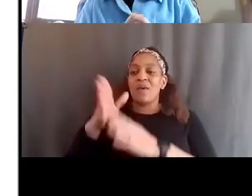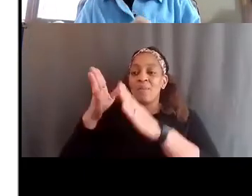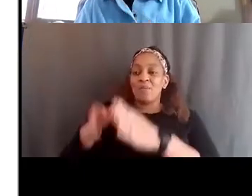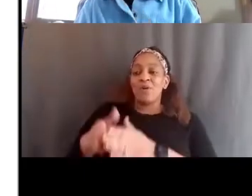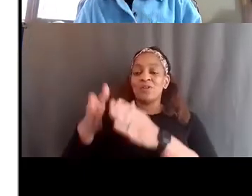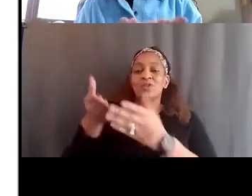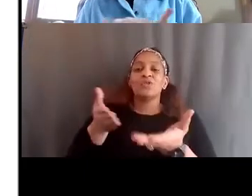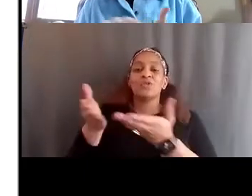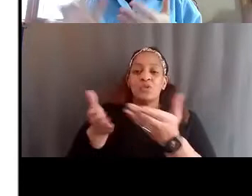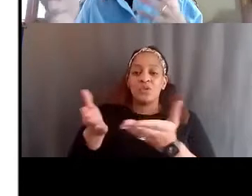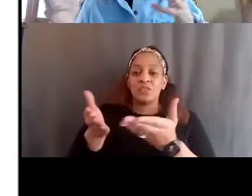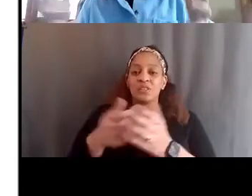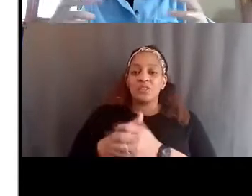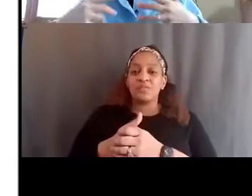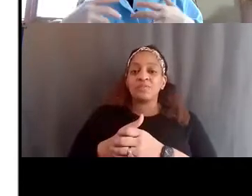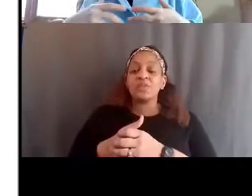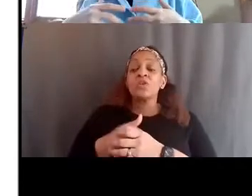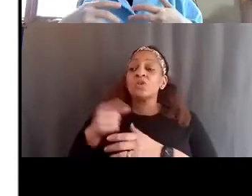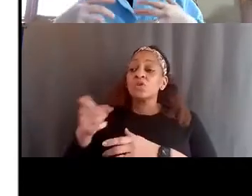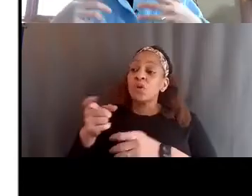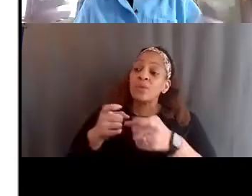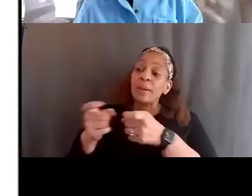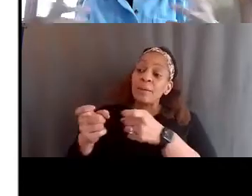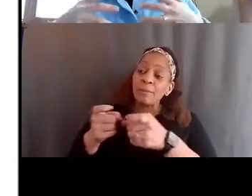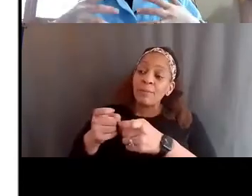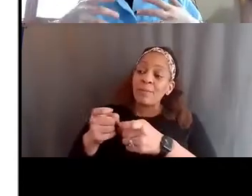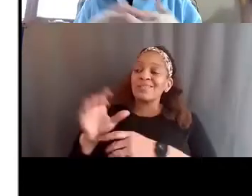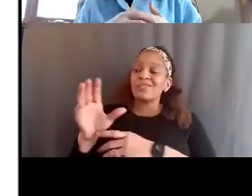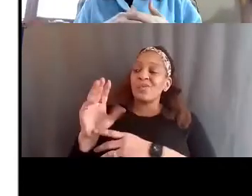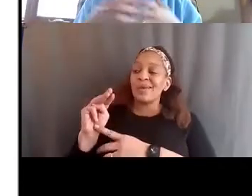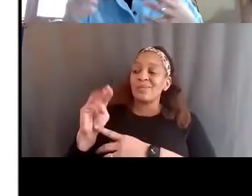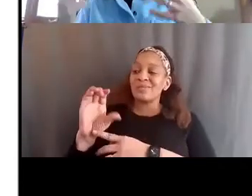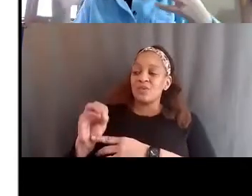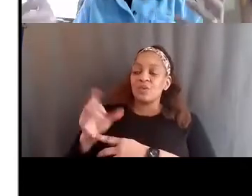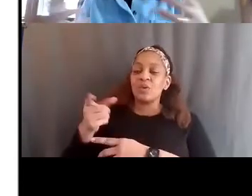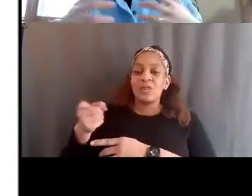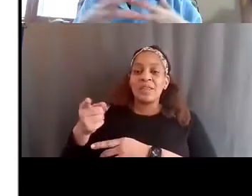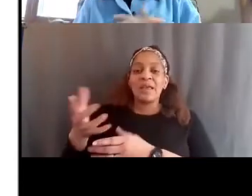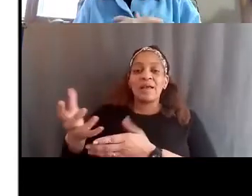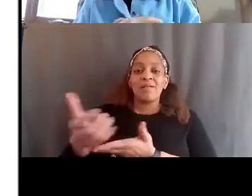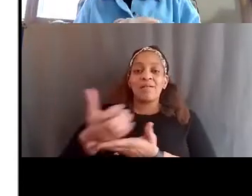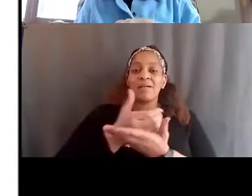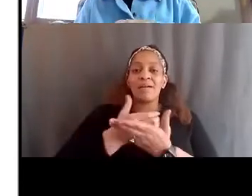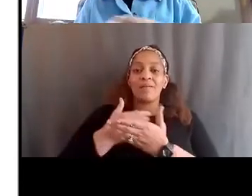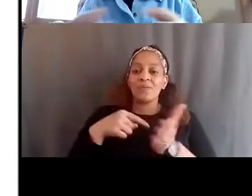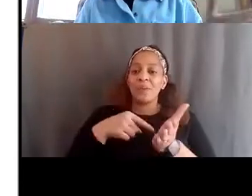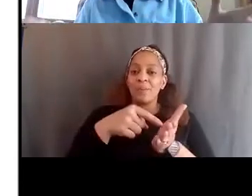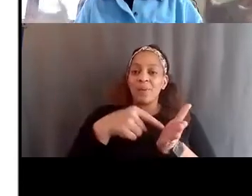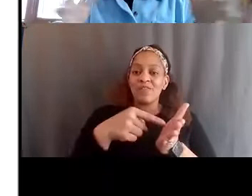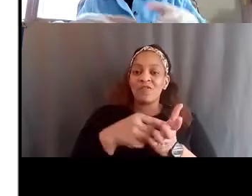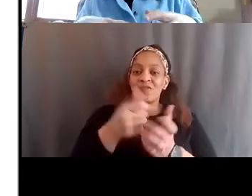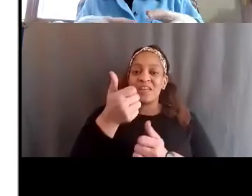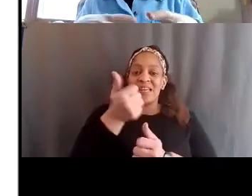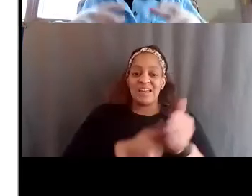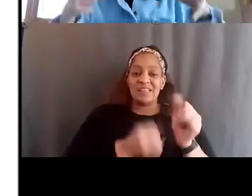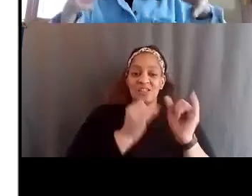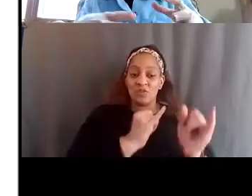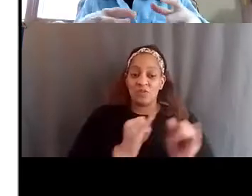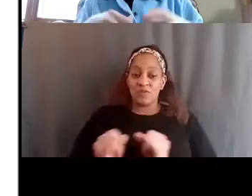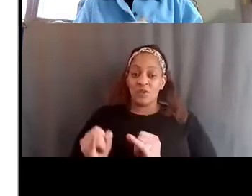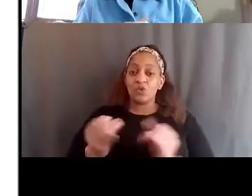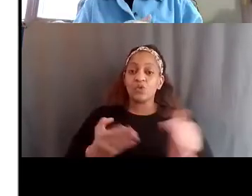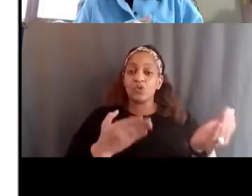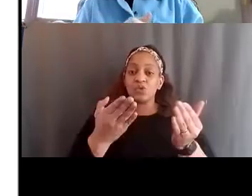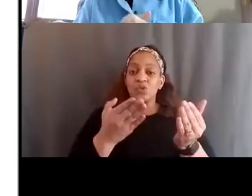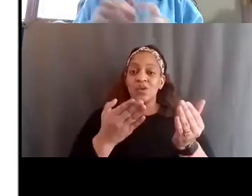services. So the managed care organization takes all the payments for all the individuals they serve, puts them into